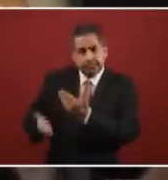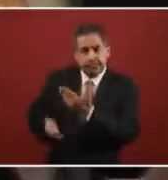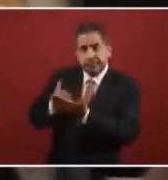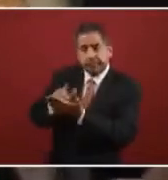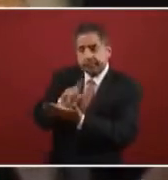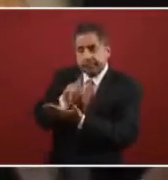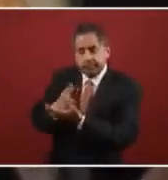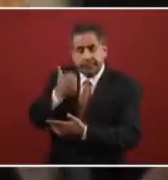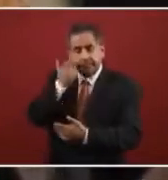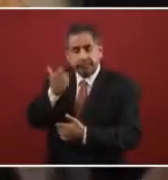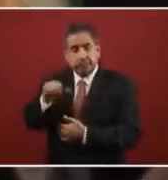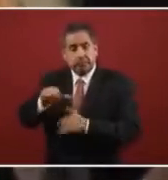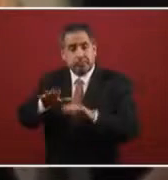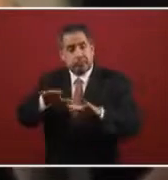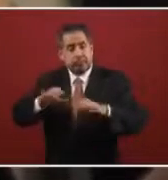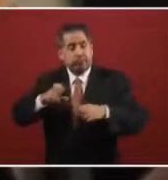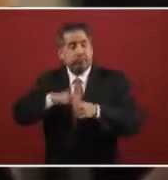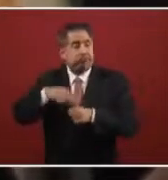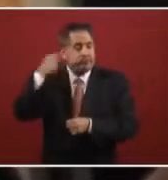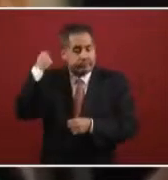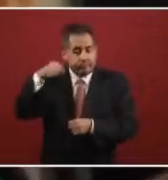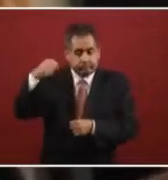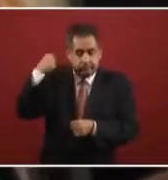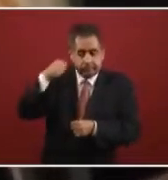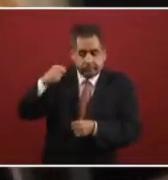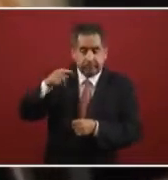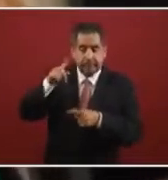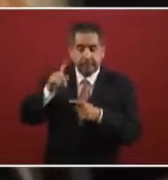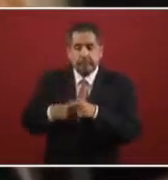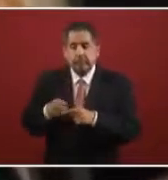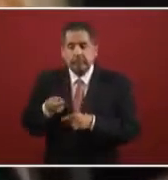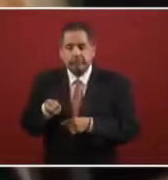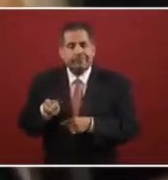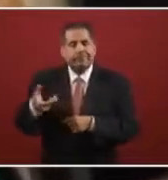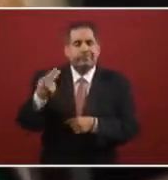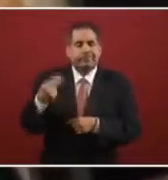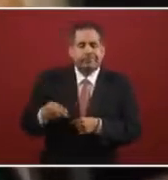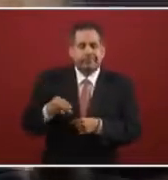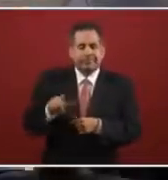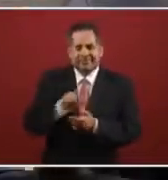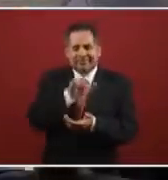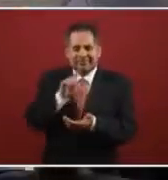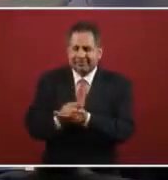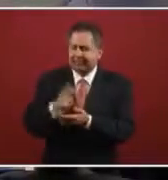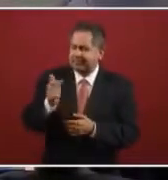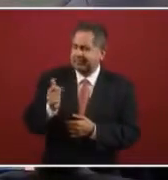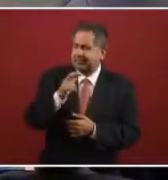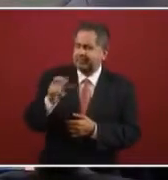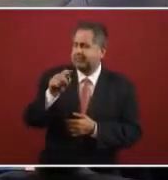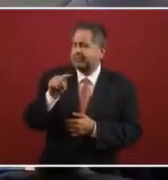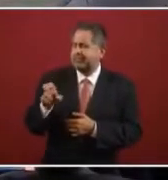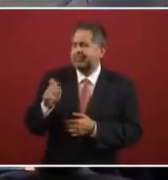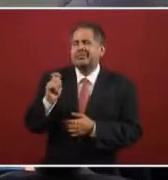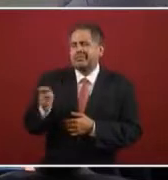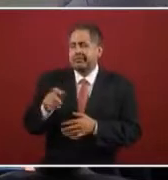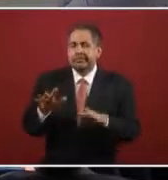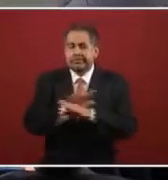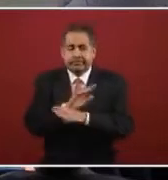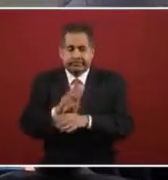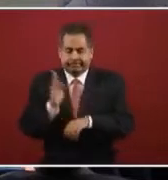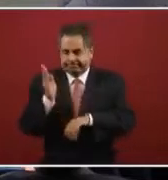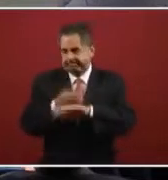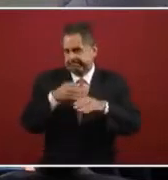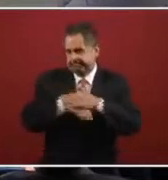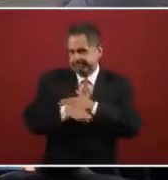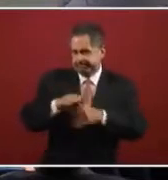aprobarse regarding hoy an en el Pleno del initiative Congreso de Tabasco, in que ha sido Tabasco bautizada en redes sociales como that Ley has, Garrote. it's a Es una law reforma of al Código Penal a